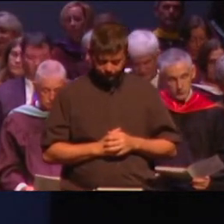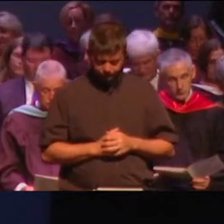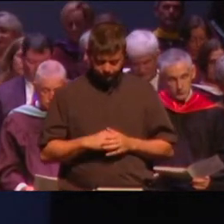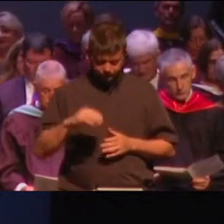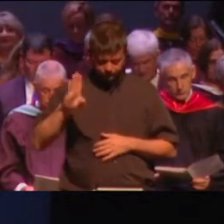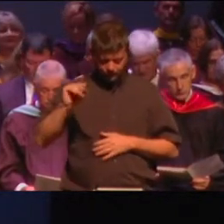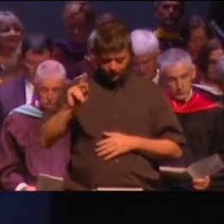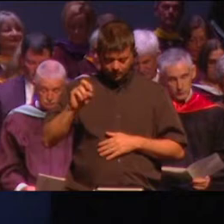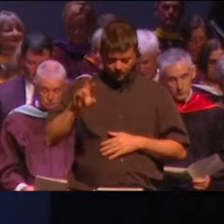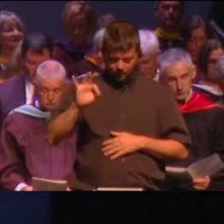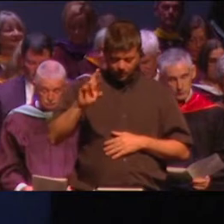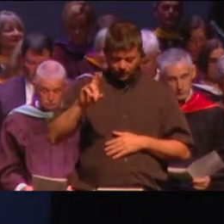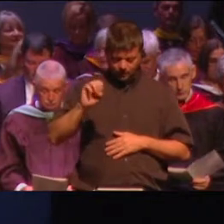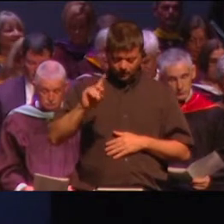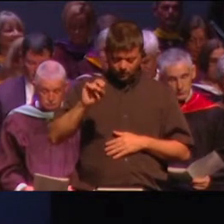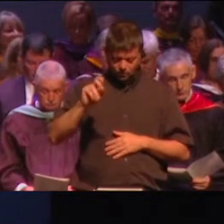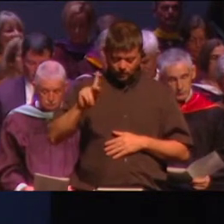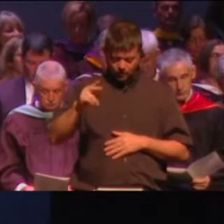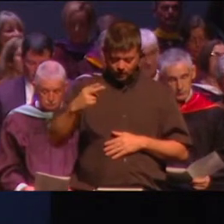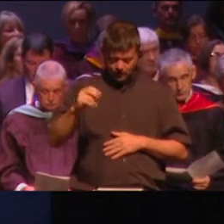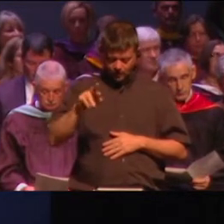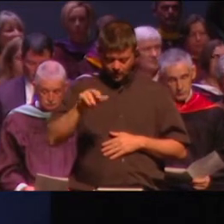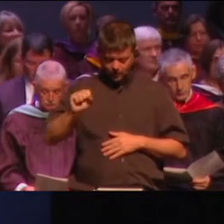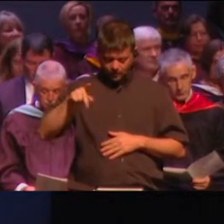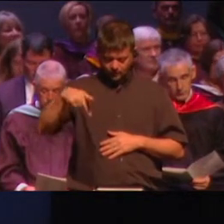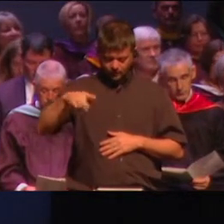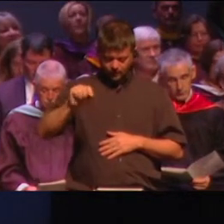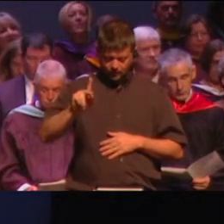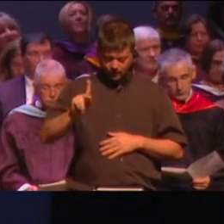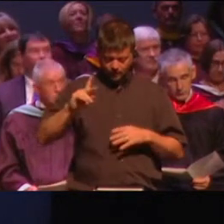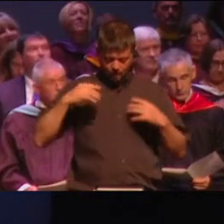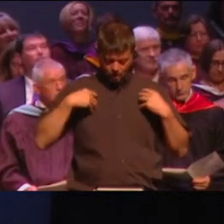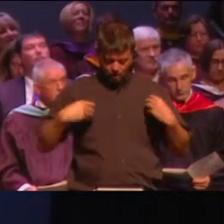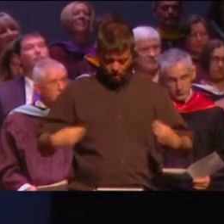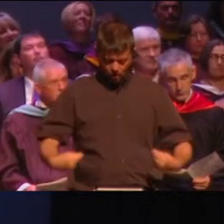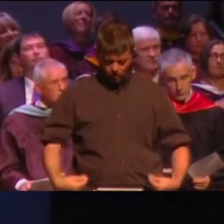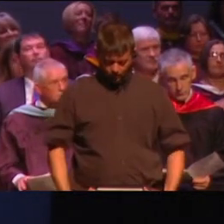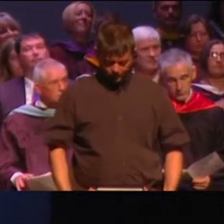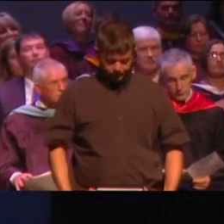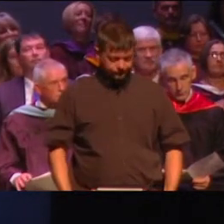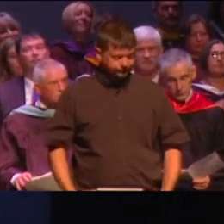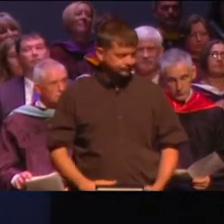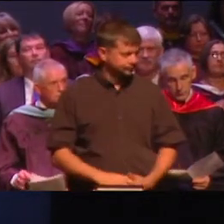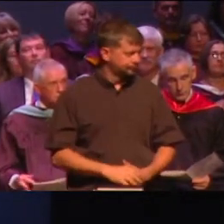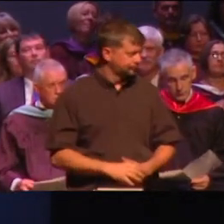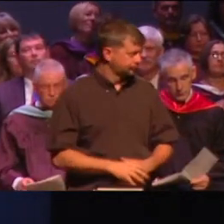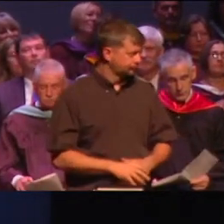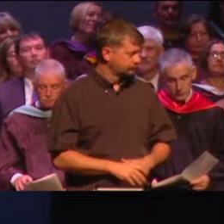Baker Frederick Harris, Phi Theta Kappa Honors.